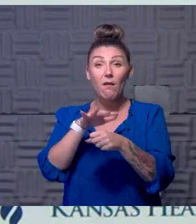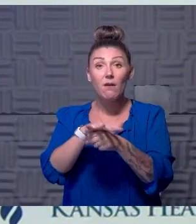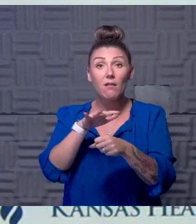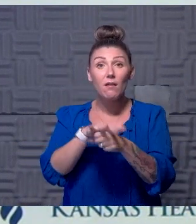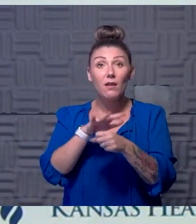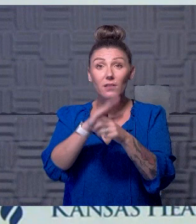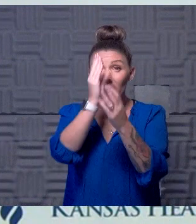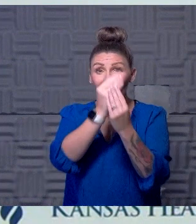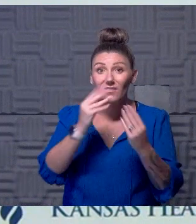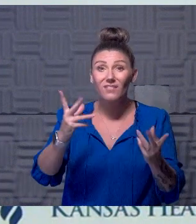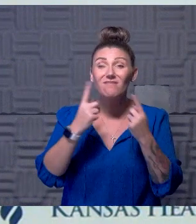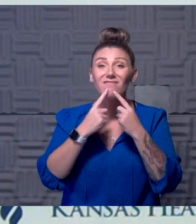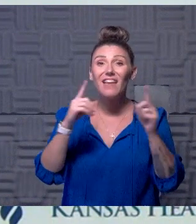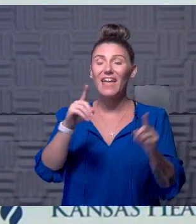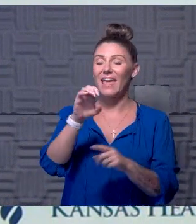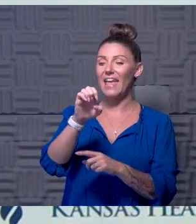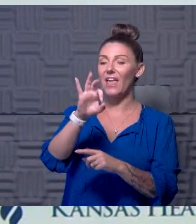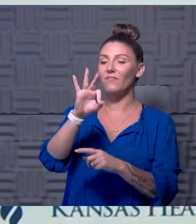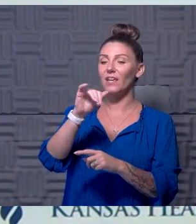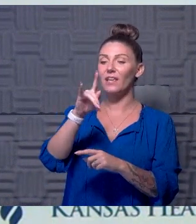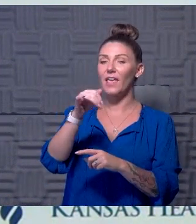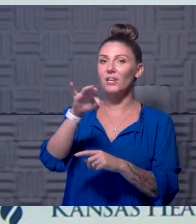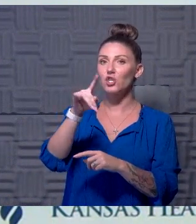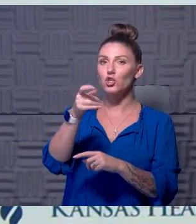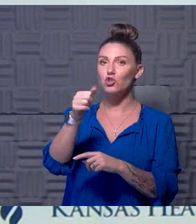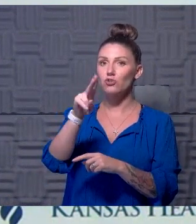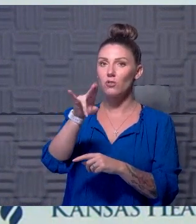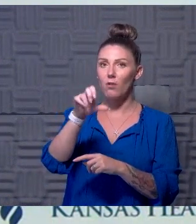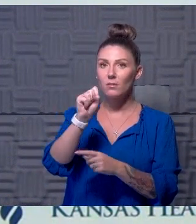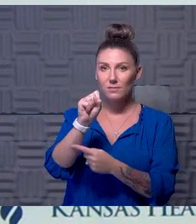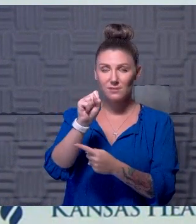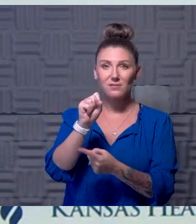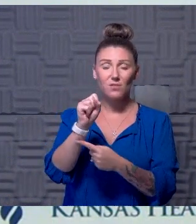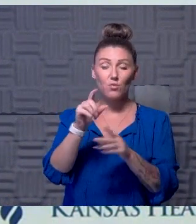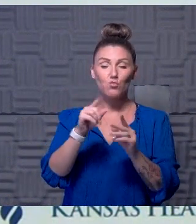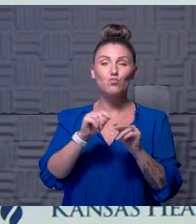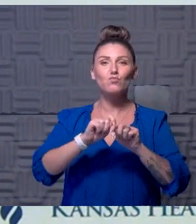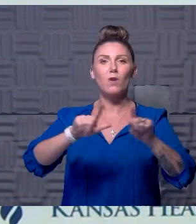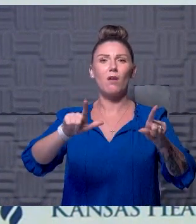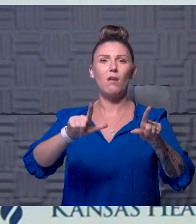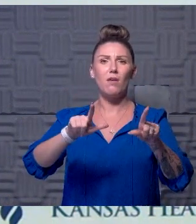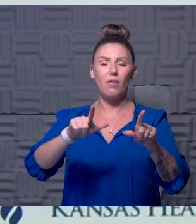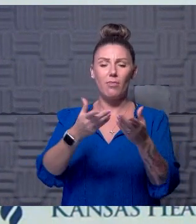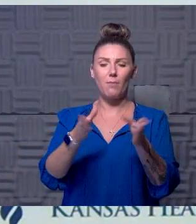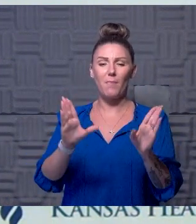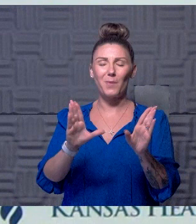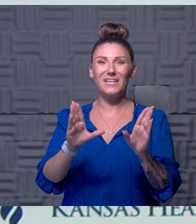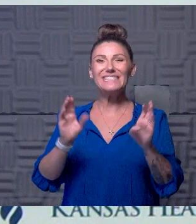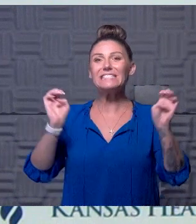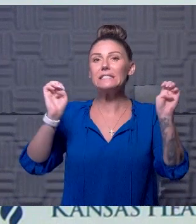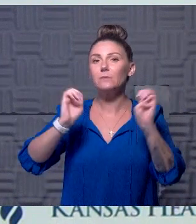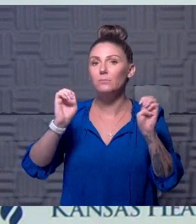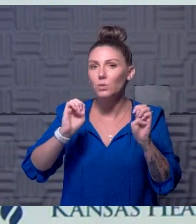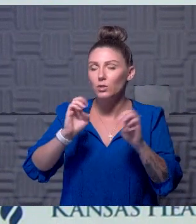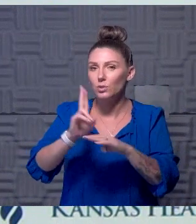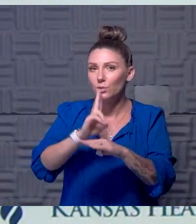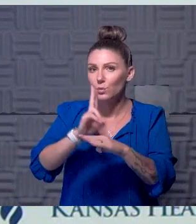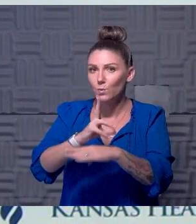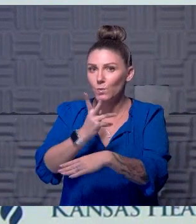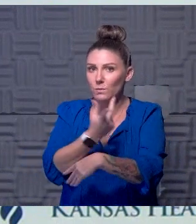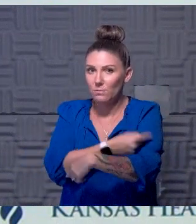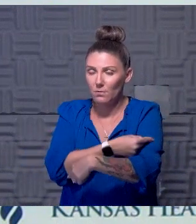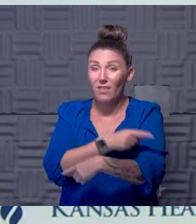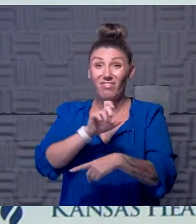it's efficacious, we can release it to the public through something that's called emergency use authorization. And